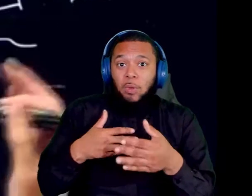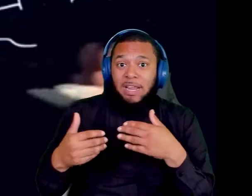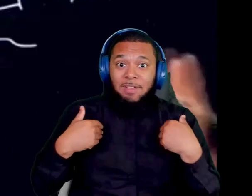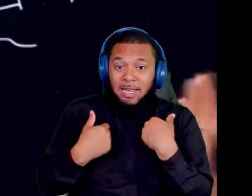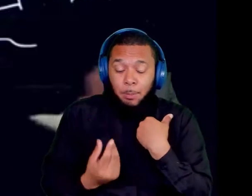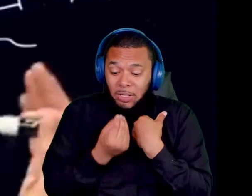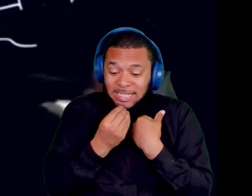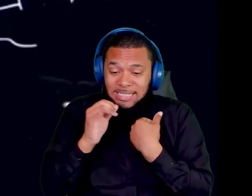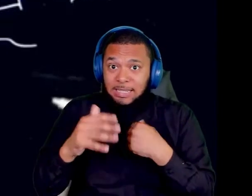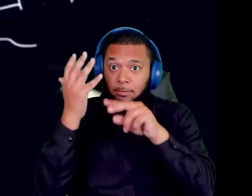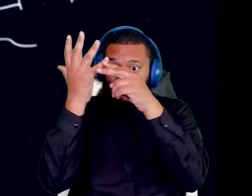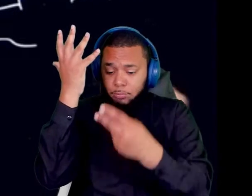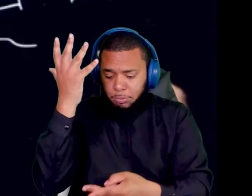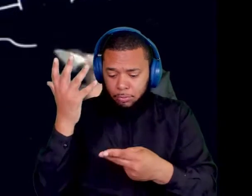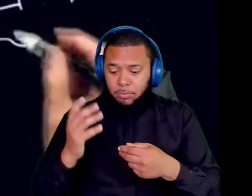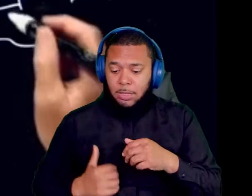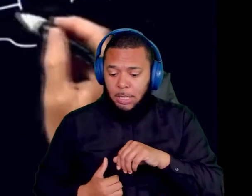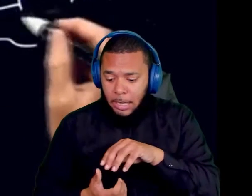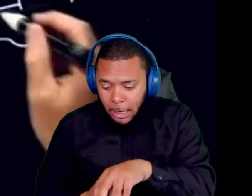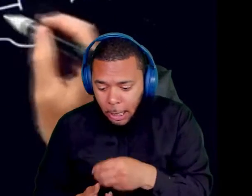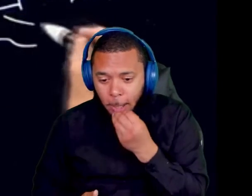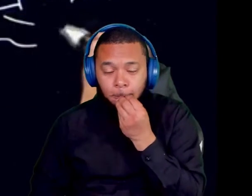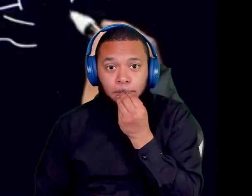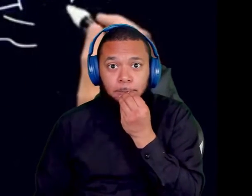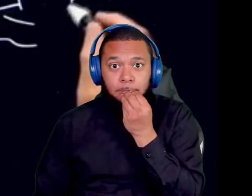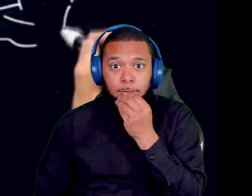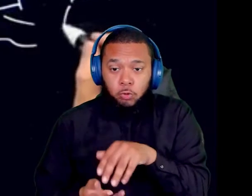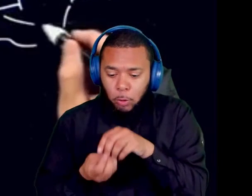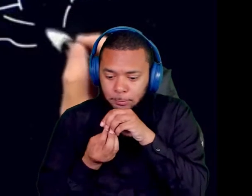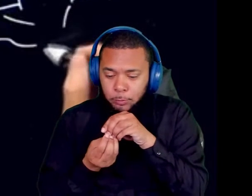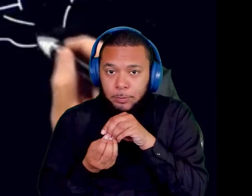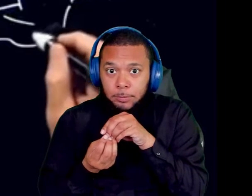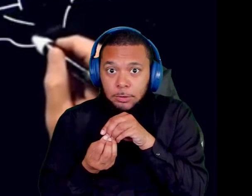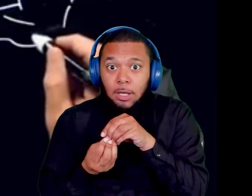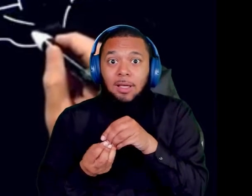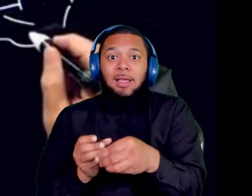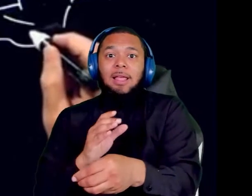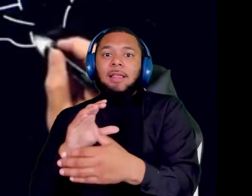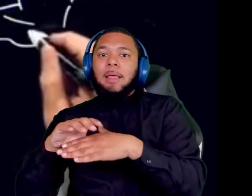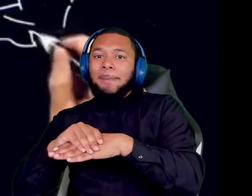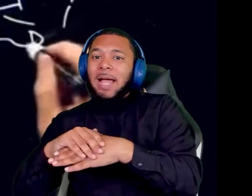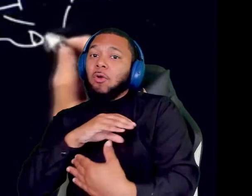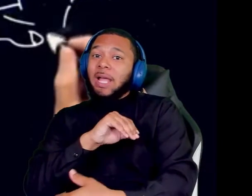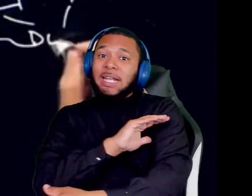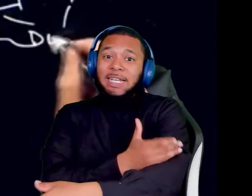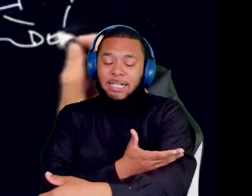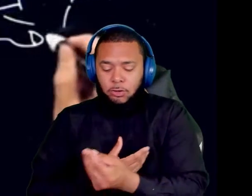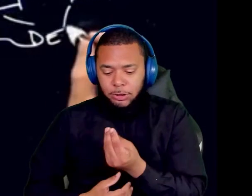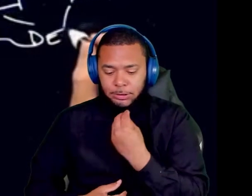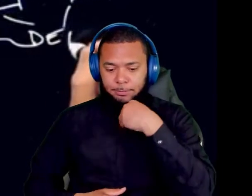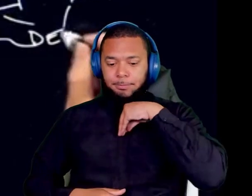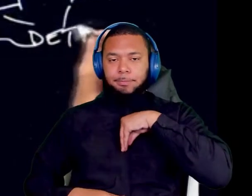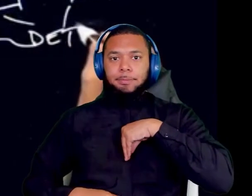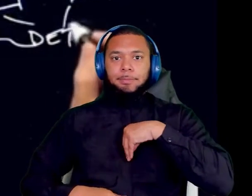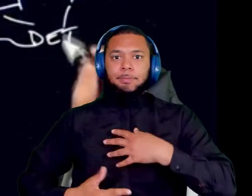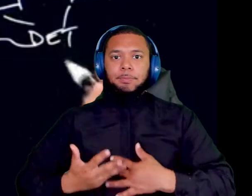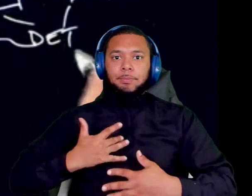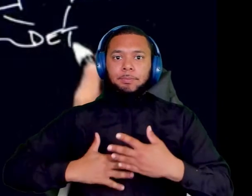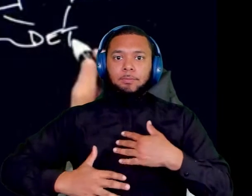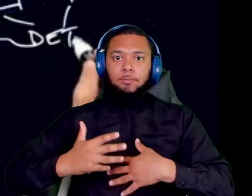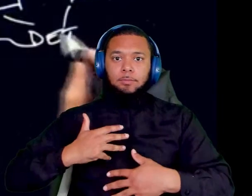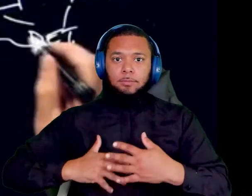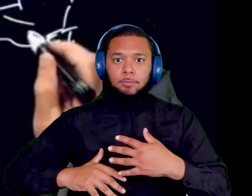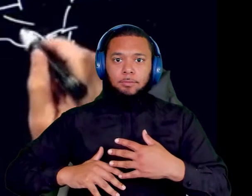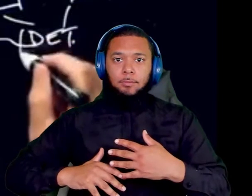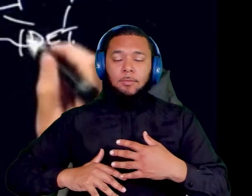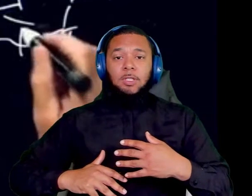the matter and energy flow from the acorn is going to go to the deer. Now, if something was to come along and eat the deer, let's say